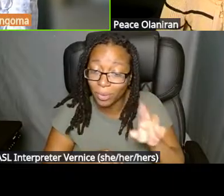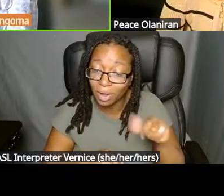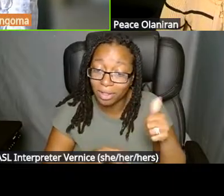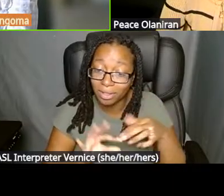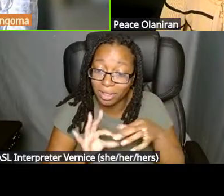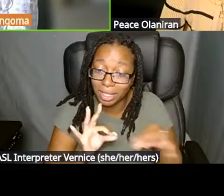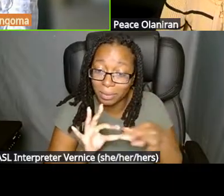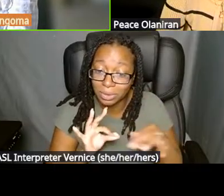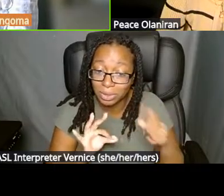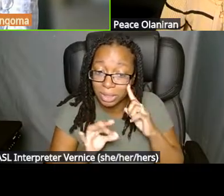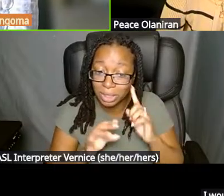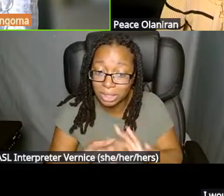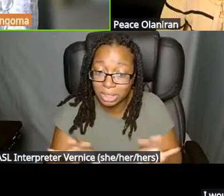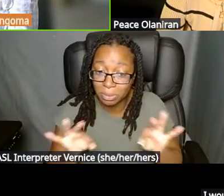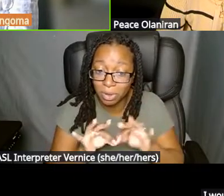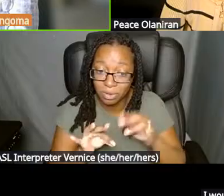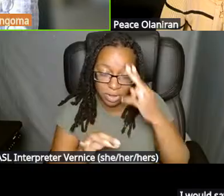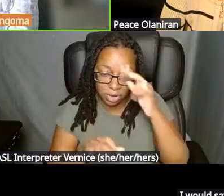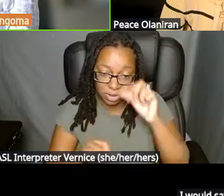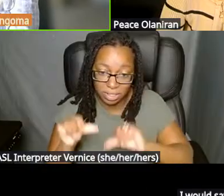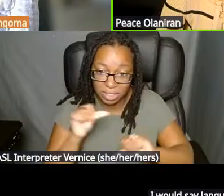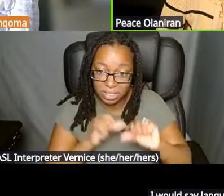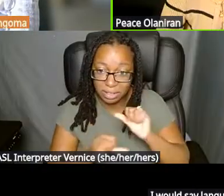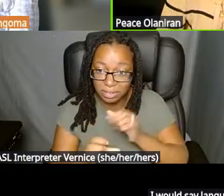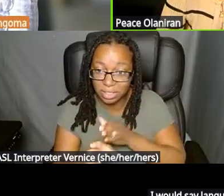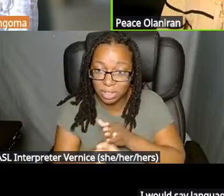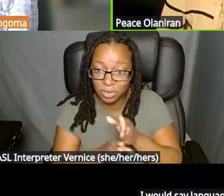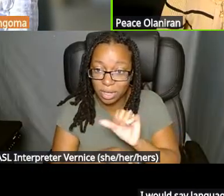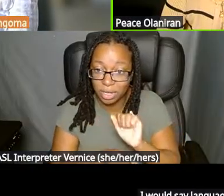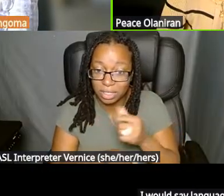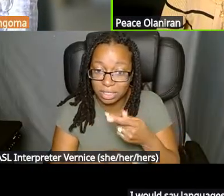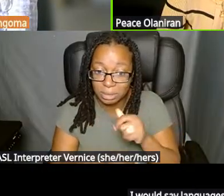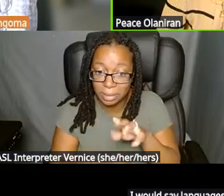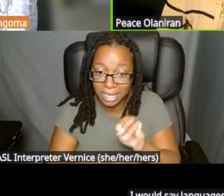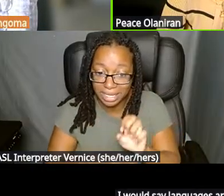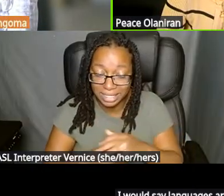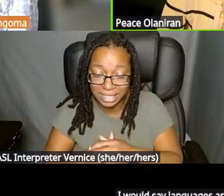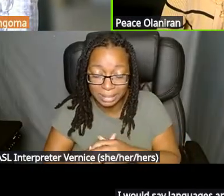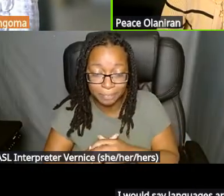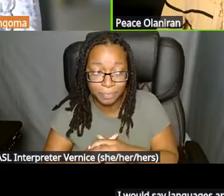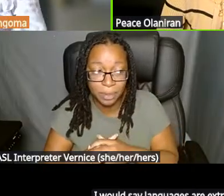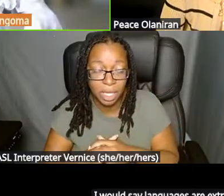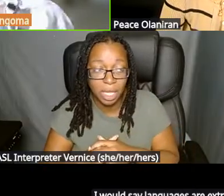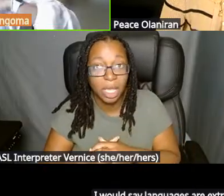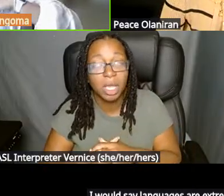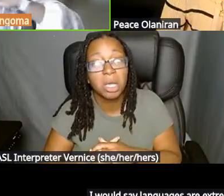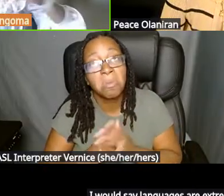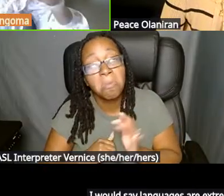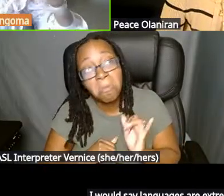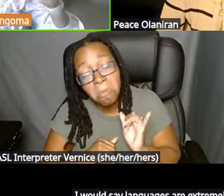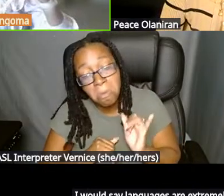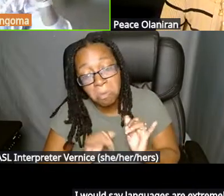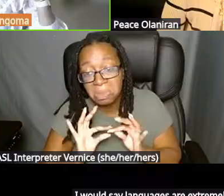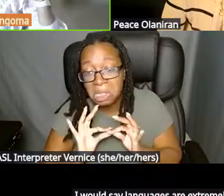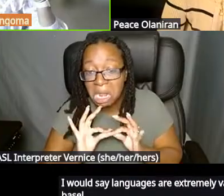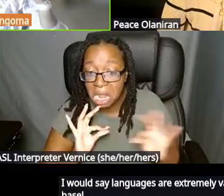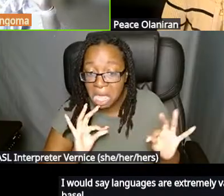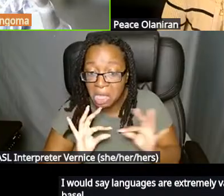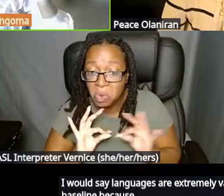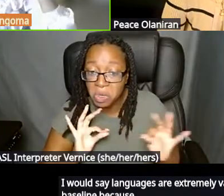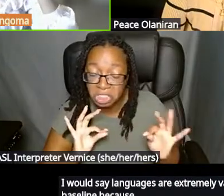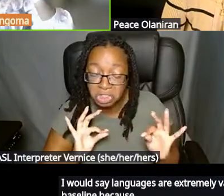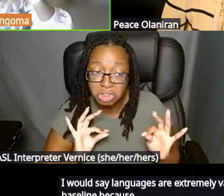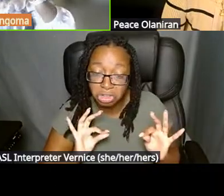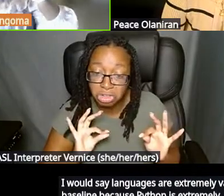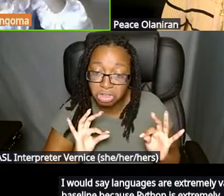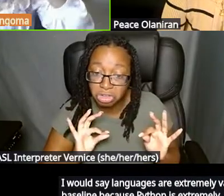I would say languages are extremely vast, but if you know Python, that's like a baseline because Python is extremely